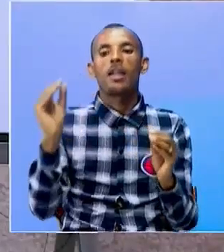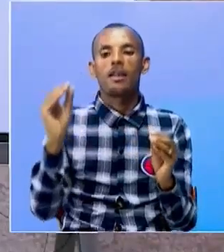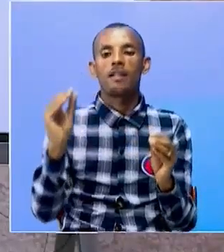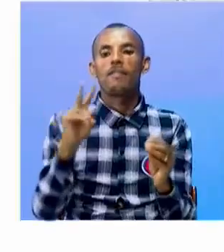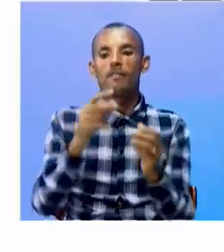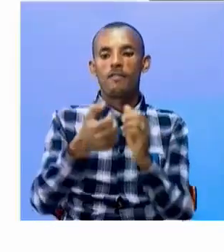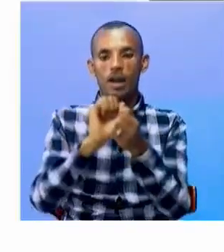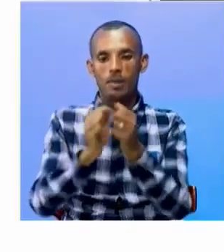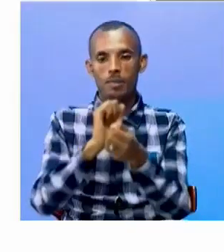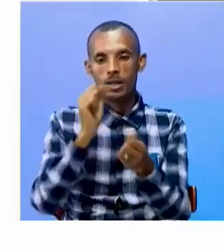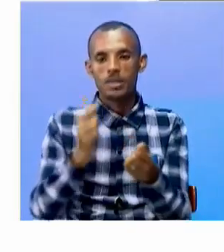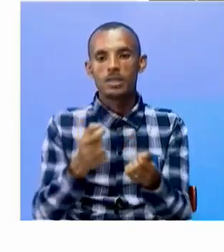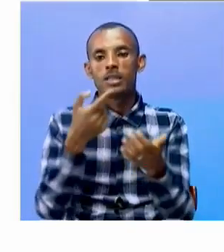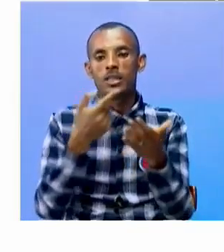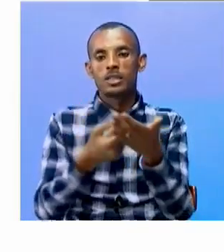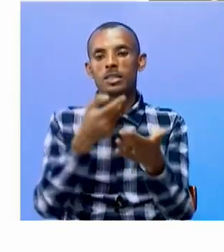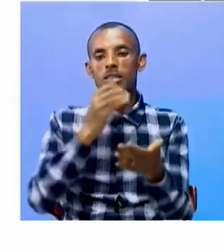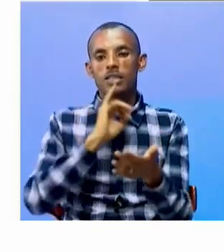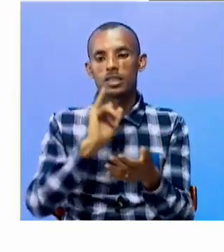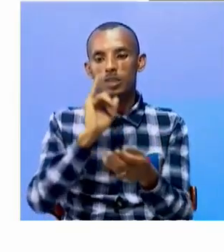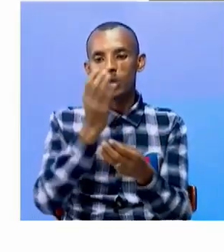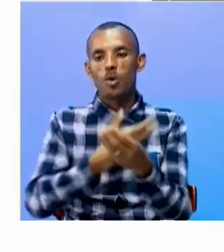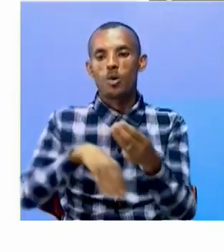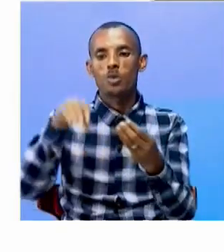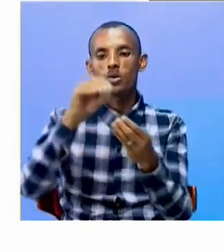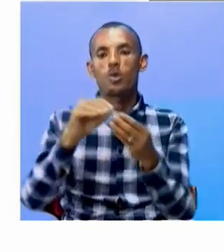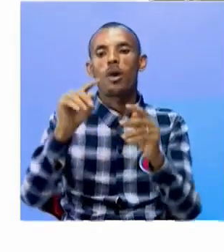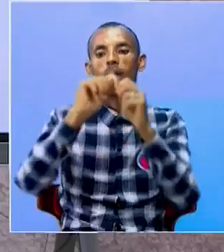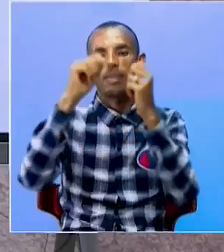term. This will also a term.